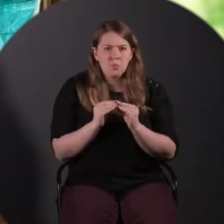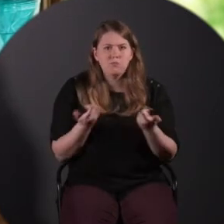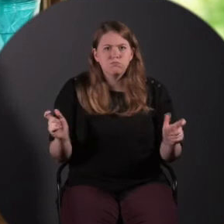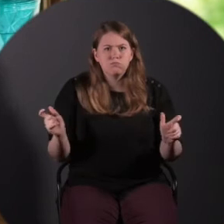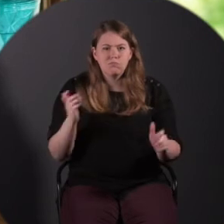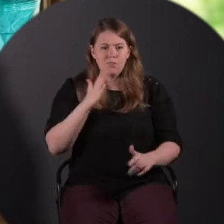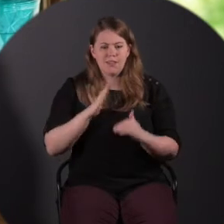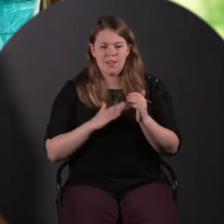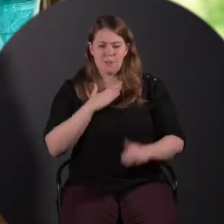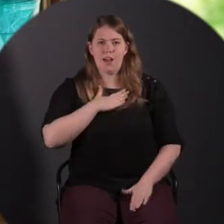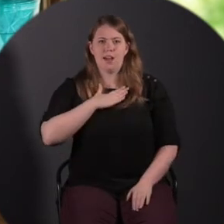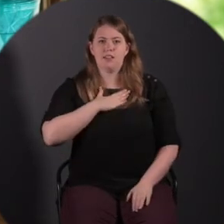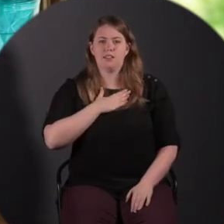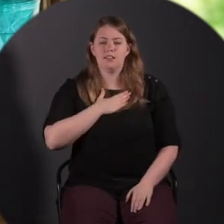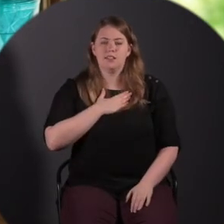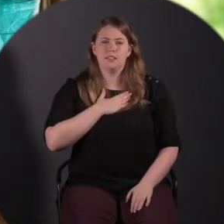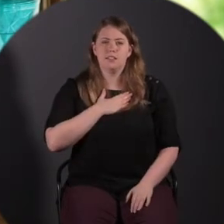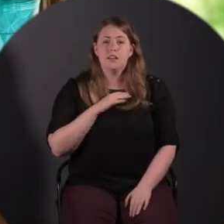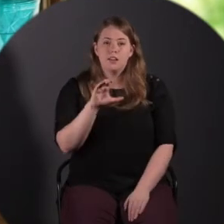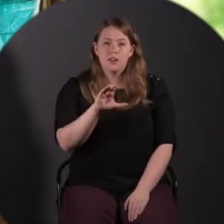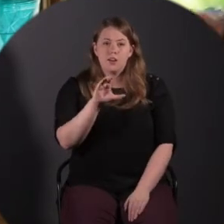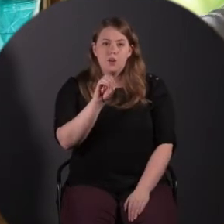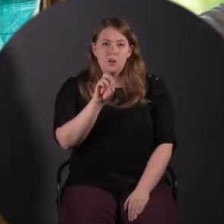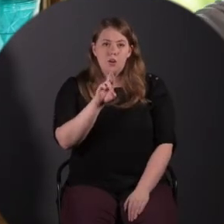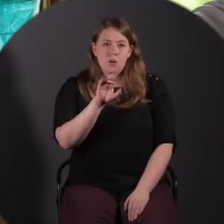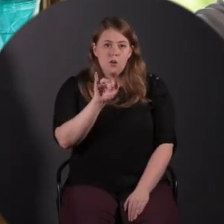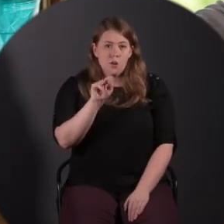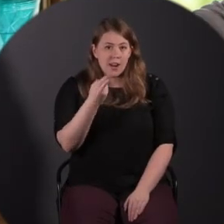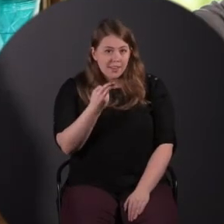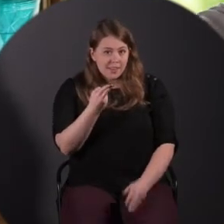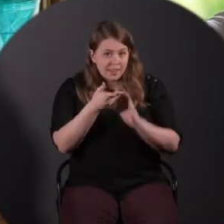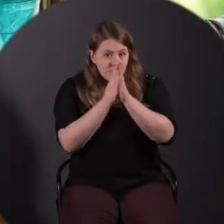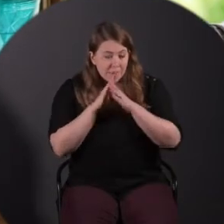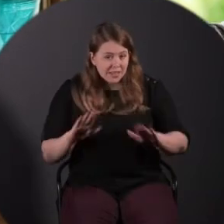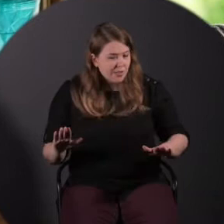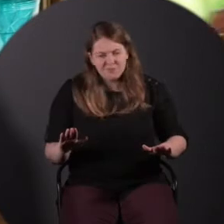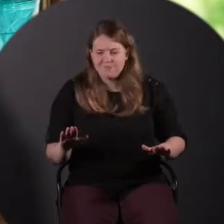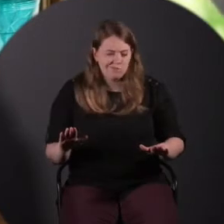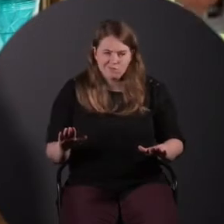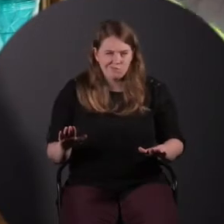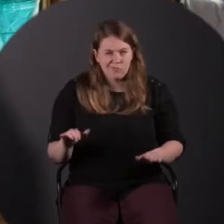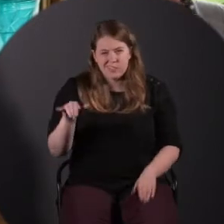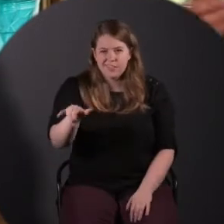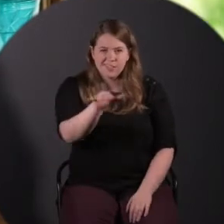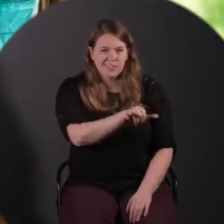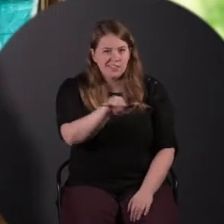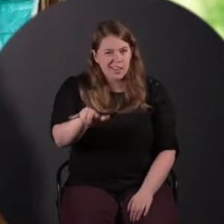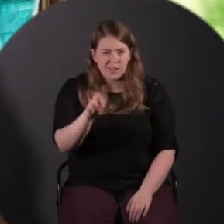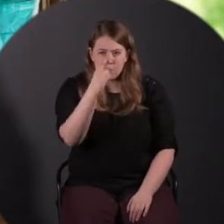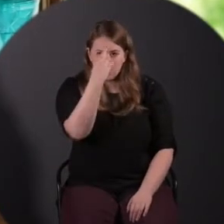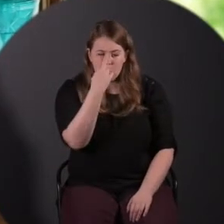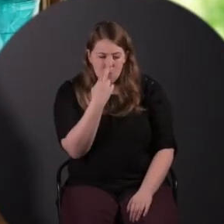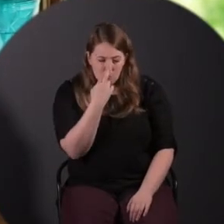plan. You know, Corinth wasn't exactly a peaceful place. It wasn't a whole lot better than Rome. It was another huge city.